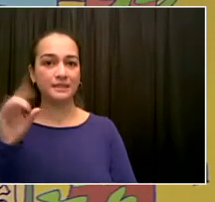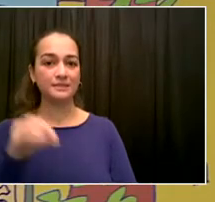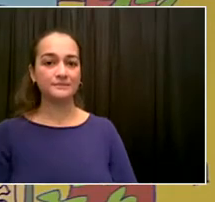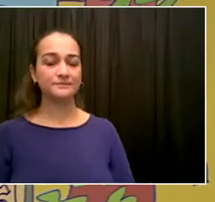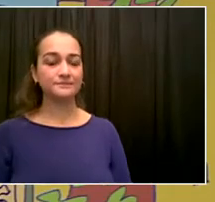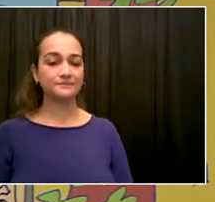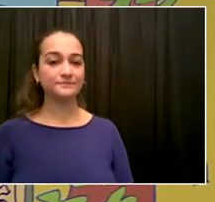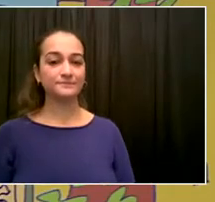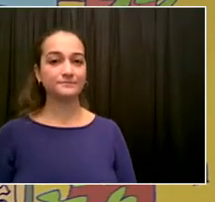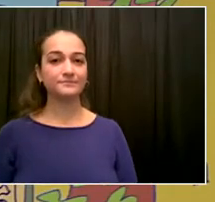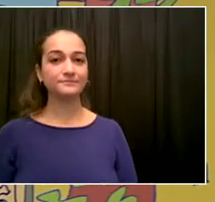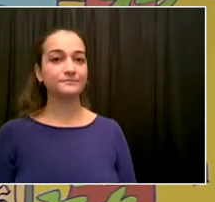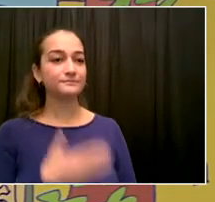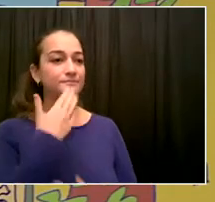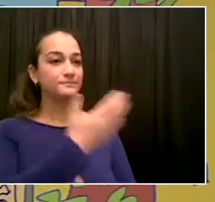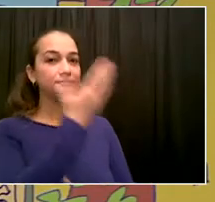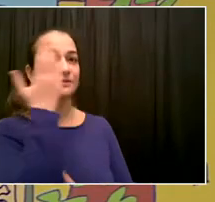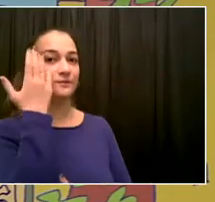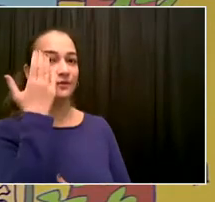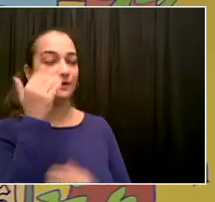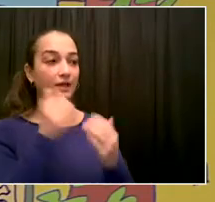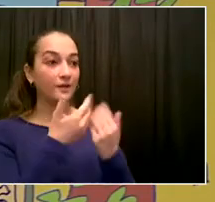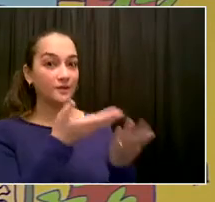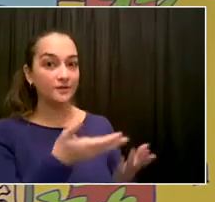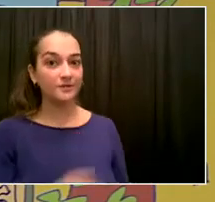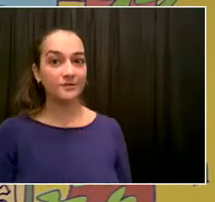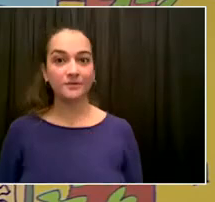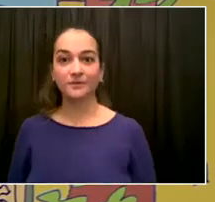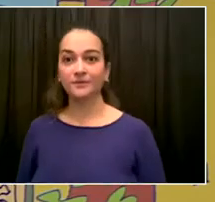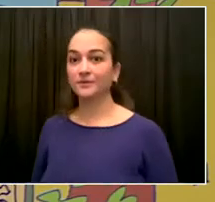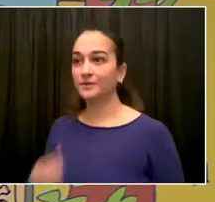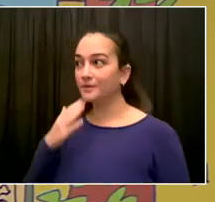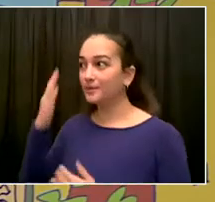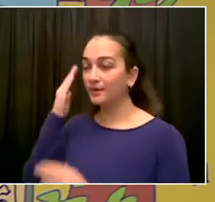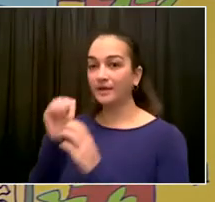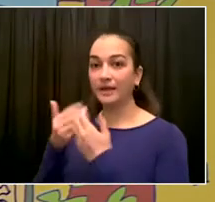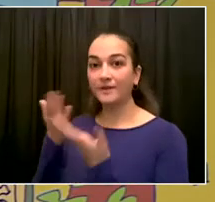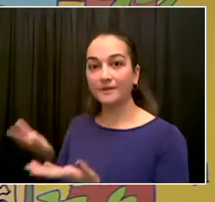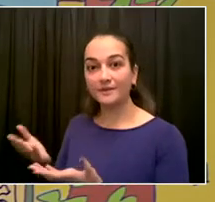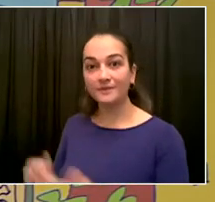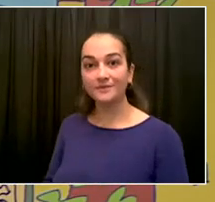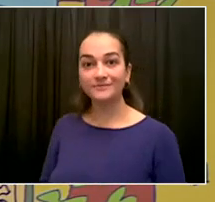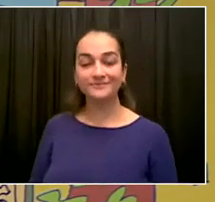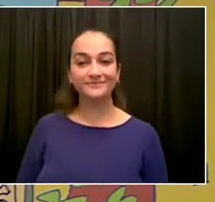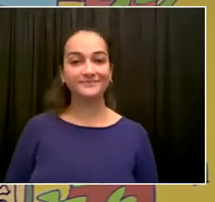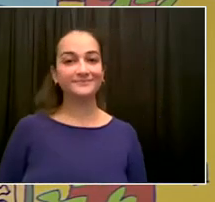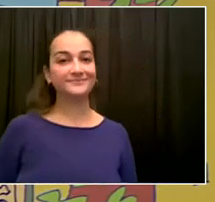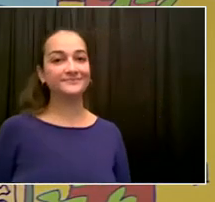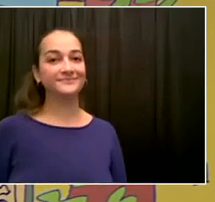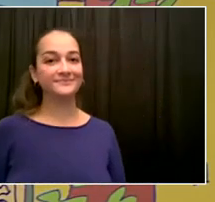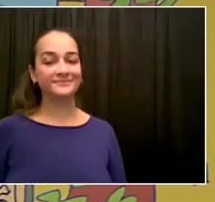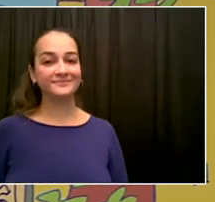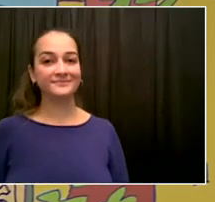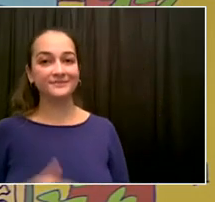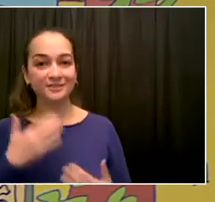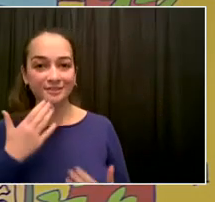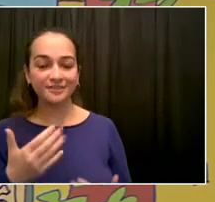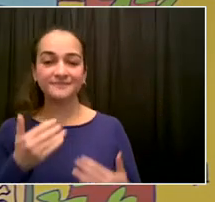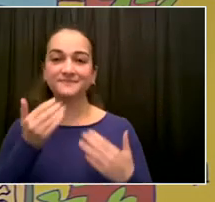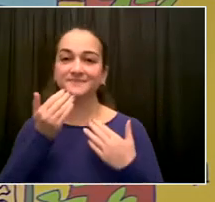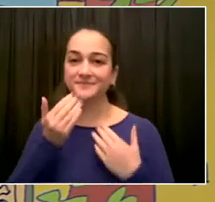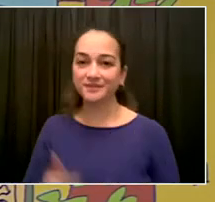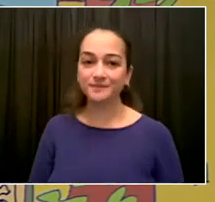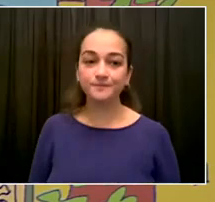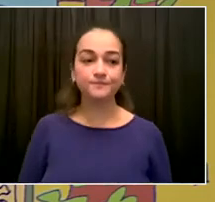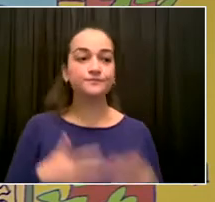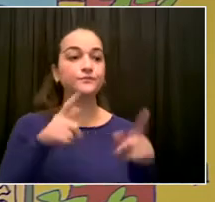Doing all right. I wanted to continue on the same topic here regarding schools. We've heard from a lot of advocates who are looking for less